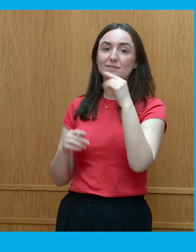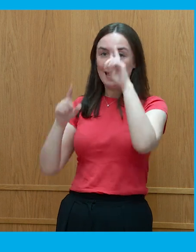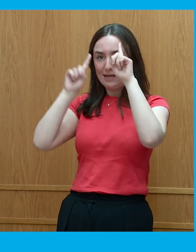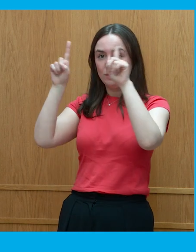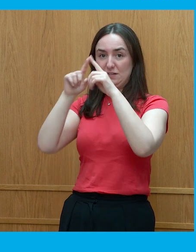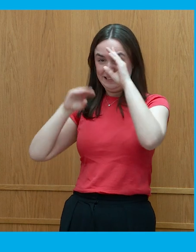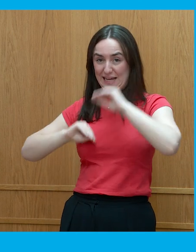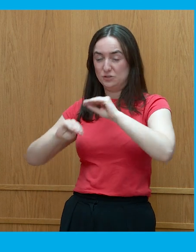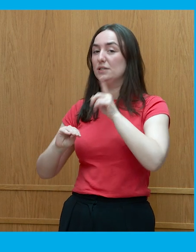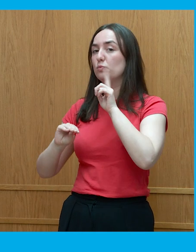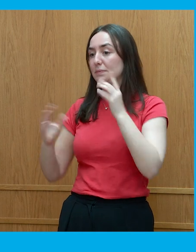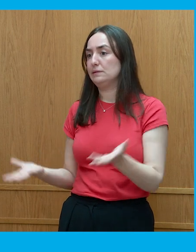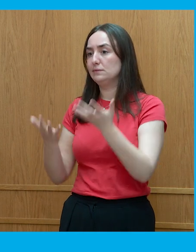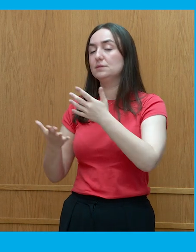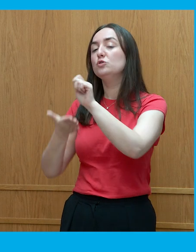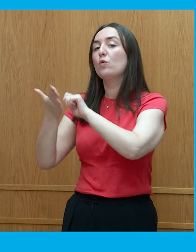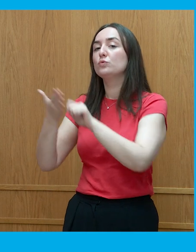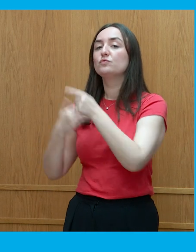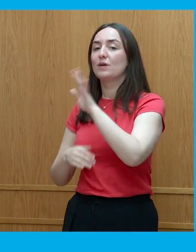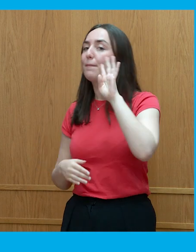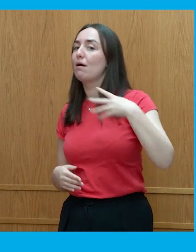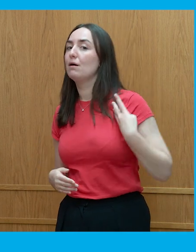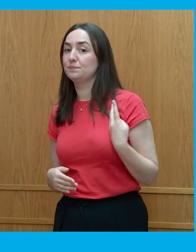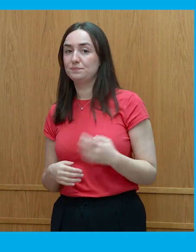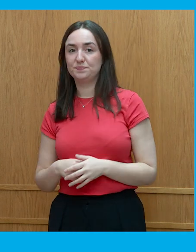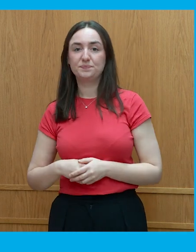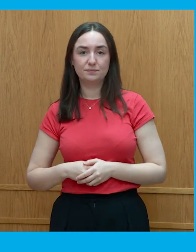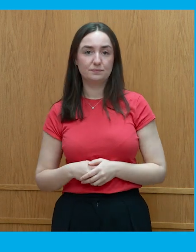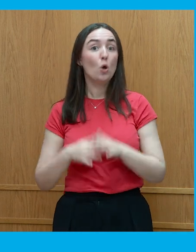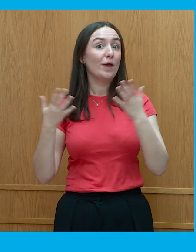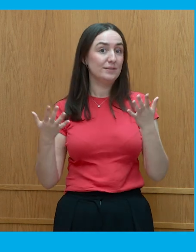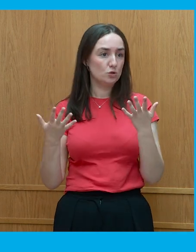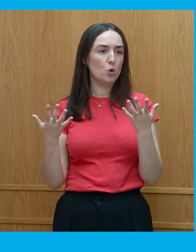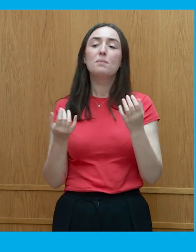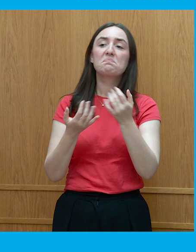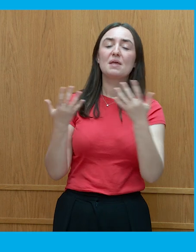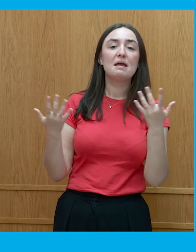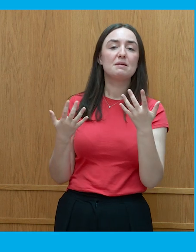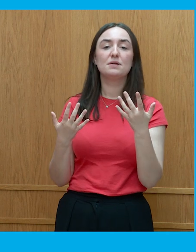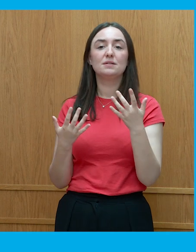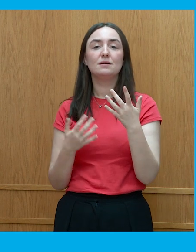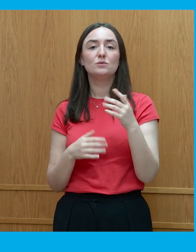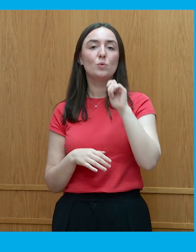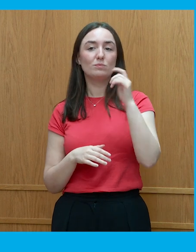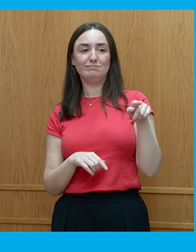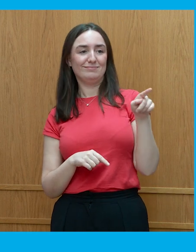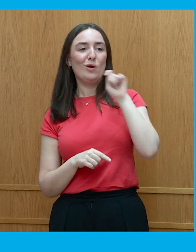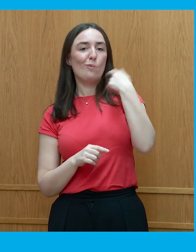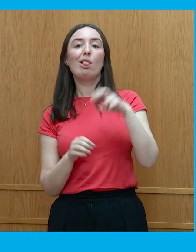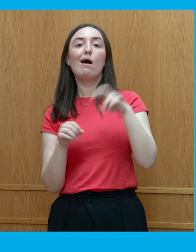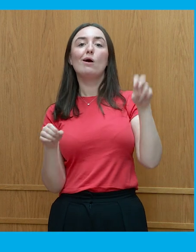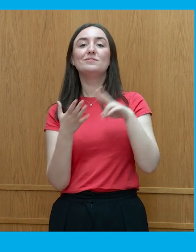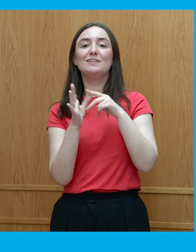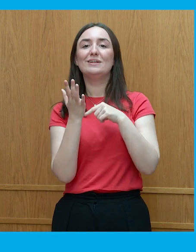So NATO. Trump is going to take us out of NATO, and anybody else will not.